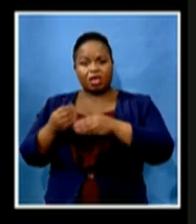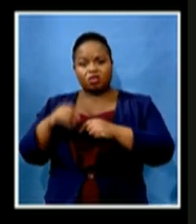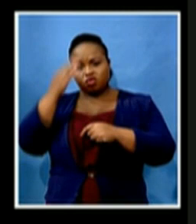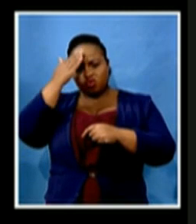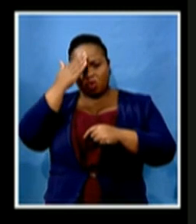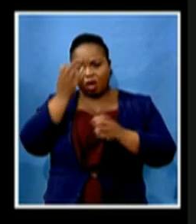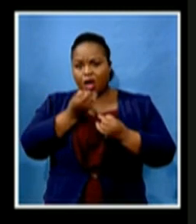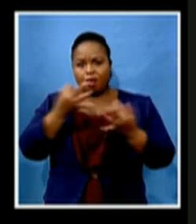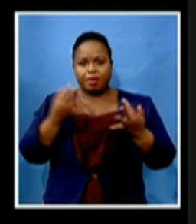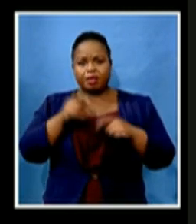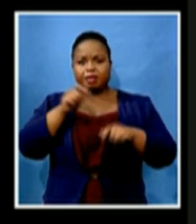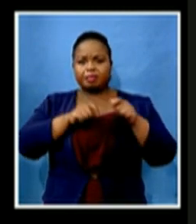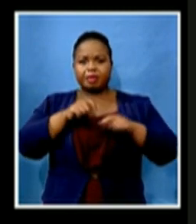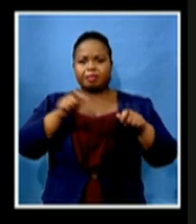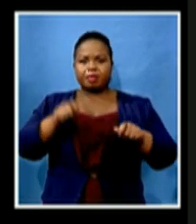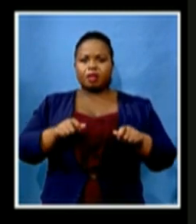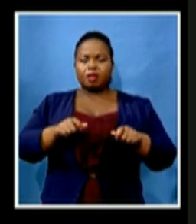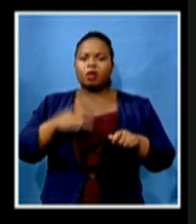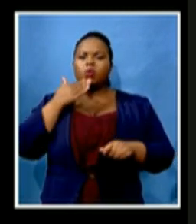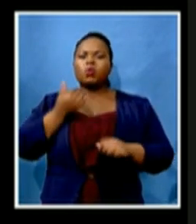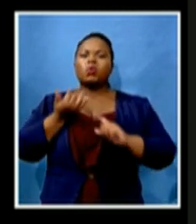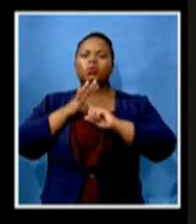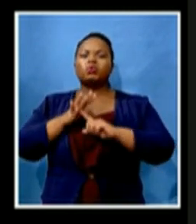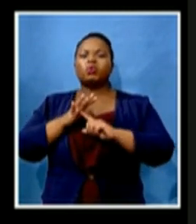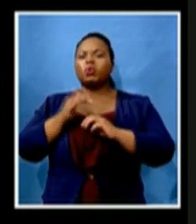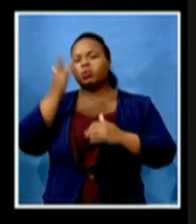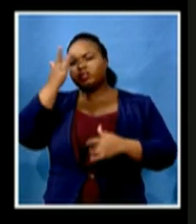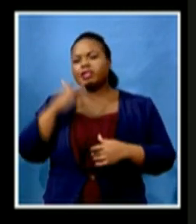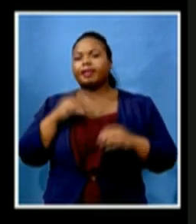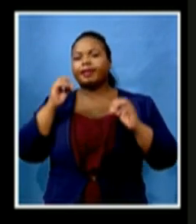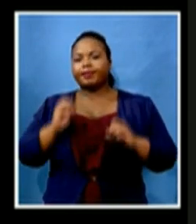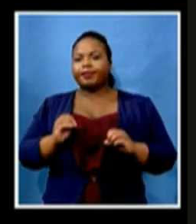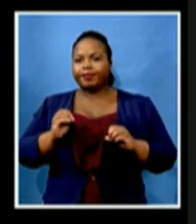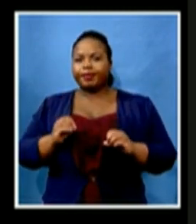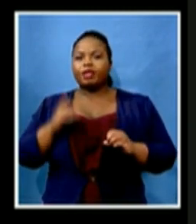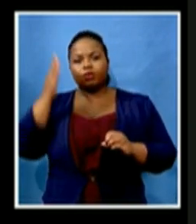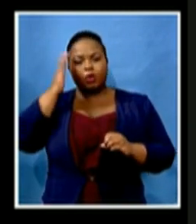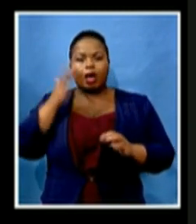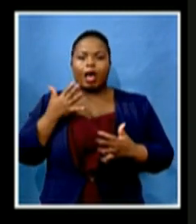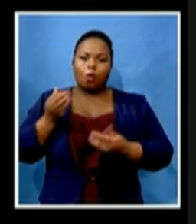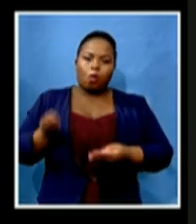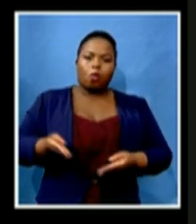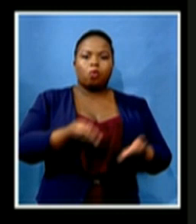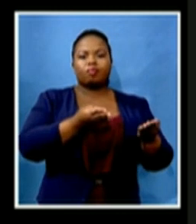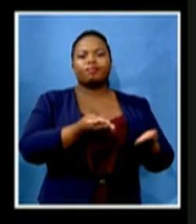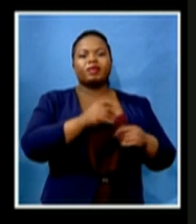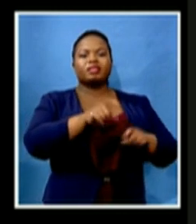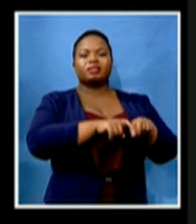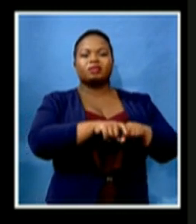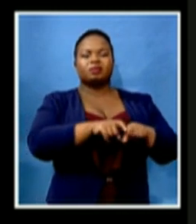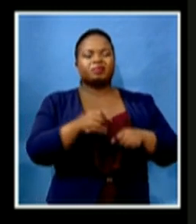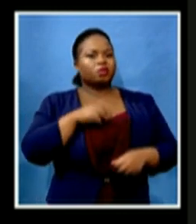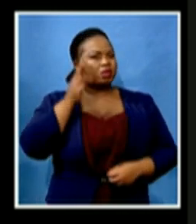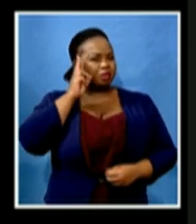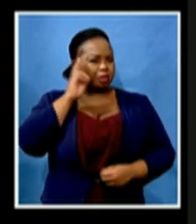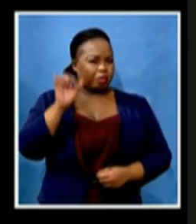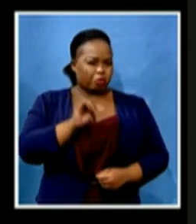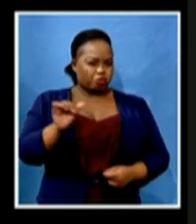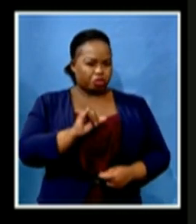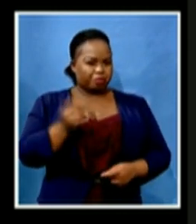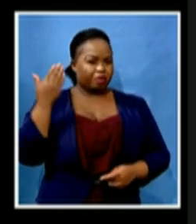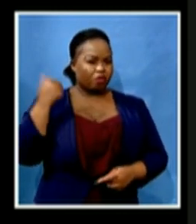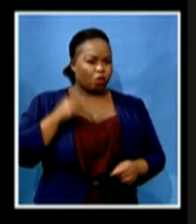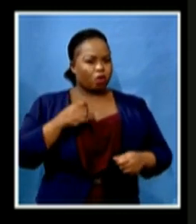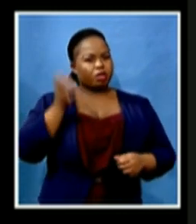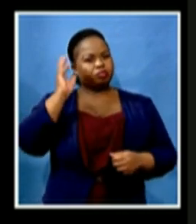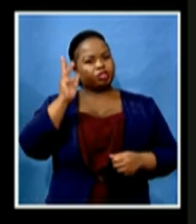asymptomatic. And then just the other question, I can't remember which modeler it was, but there was a presentation that was based on herd immunity.